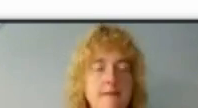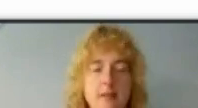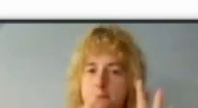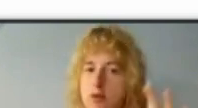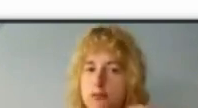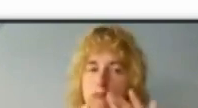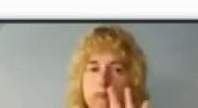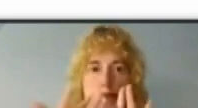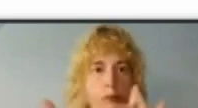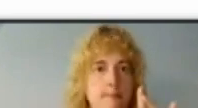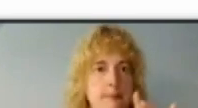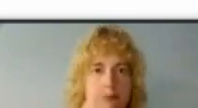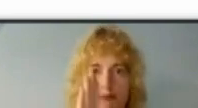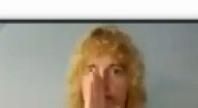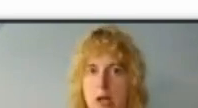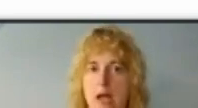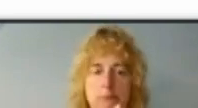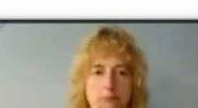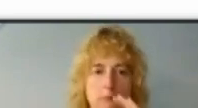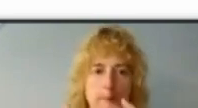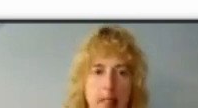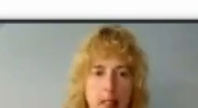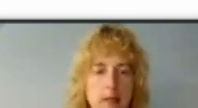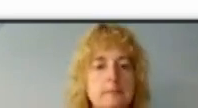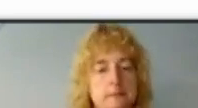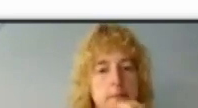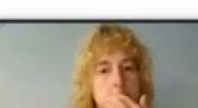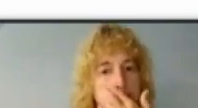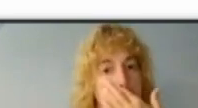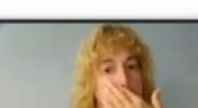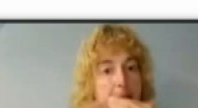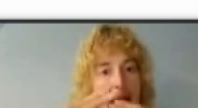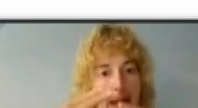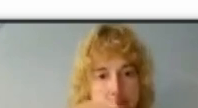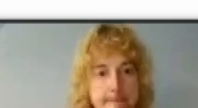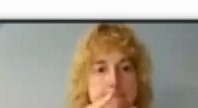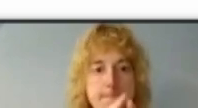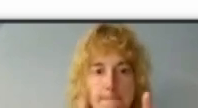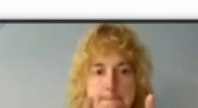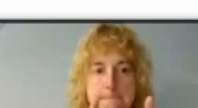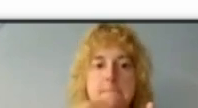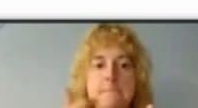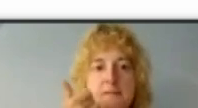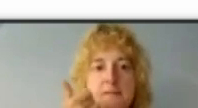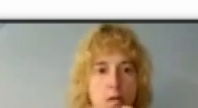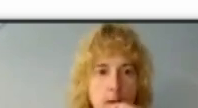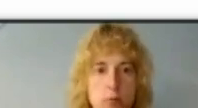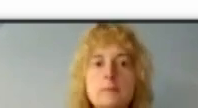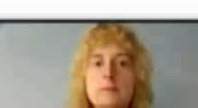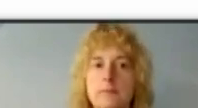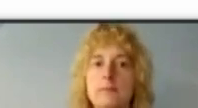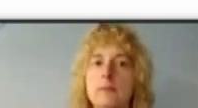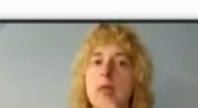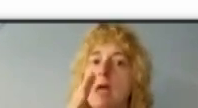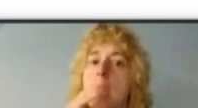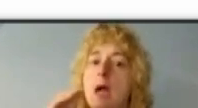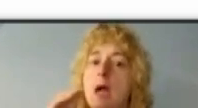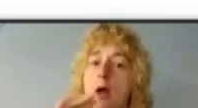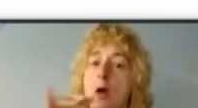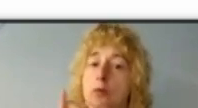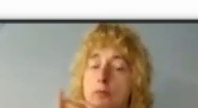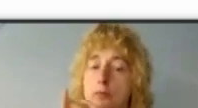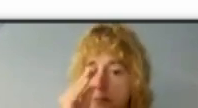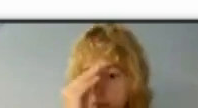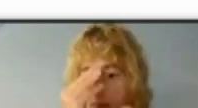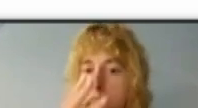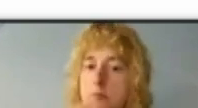directly. And next slide. And I also want to just say, just with that, as we move through the rest